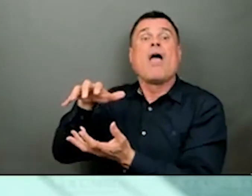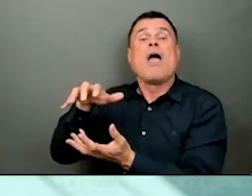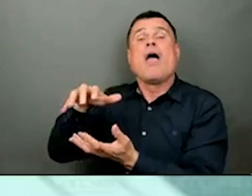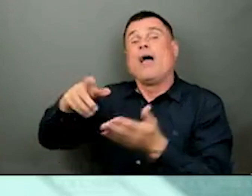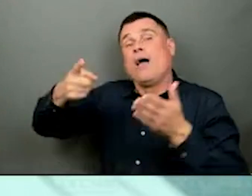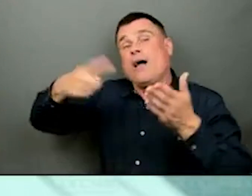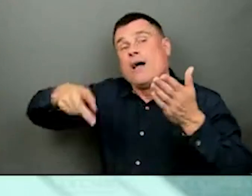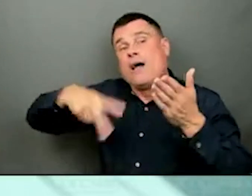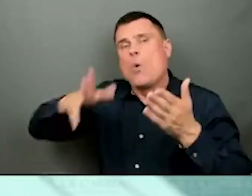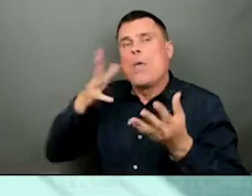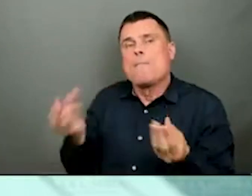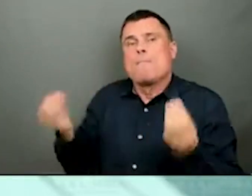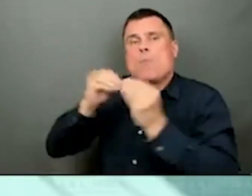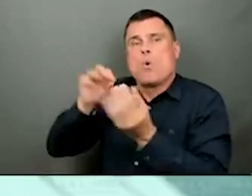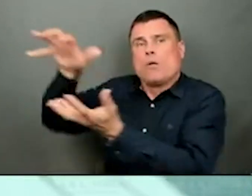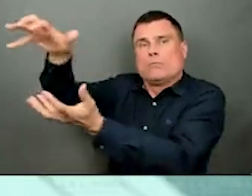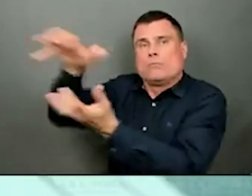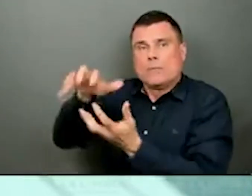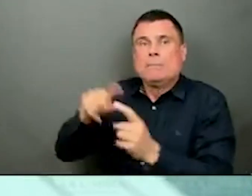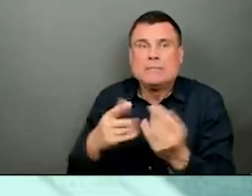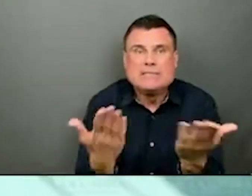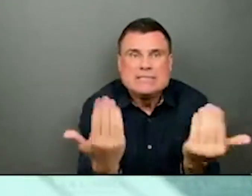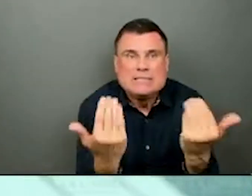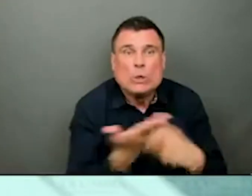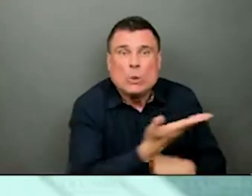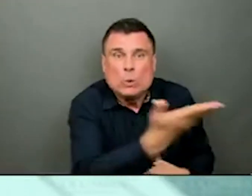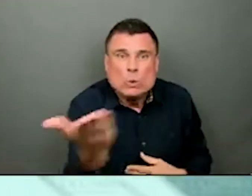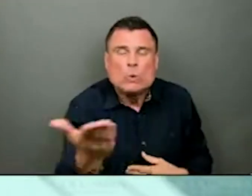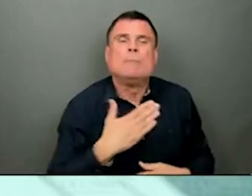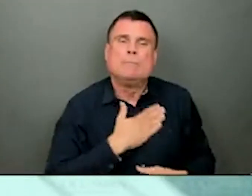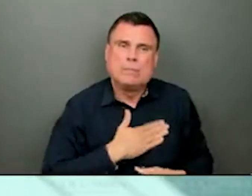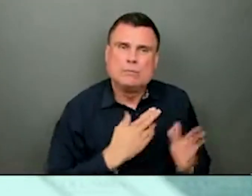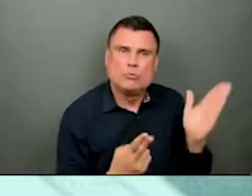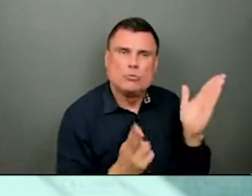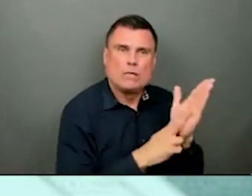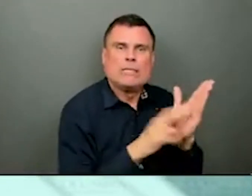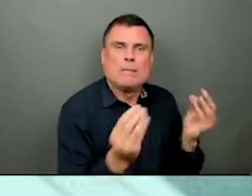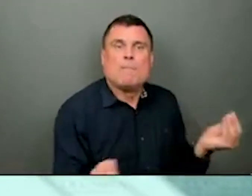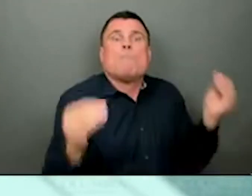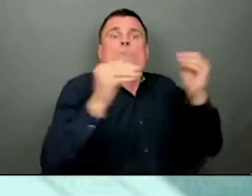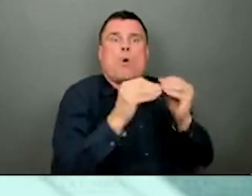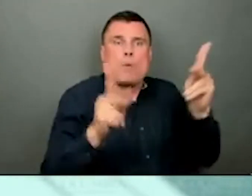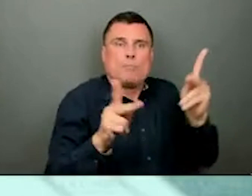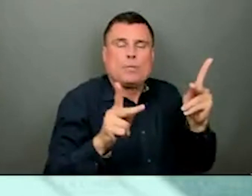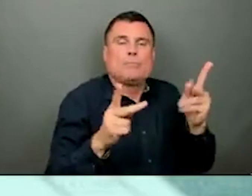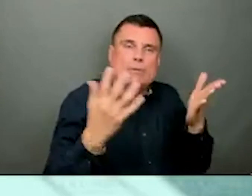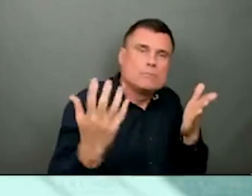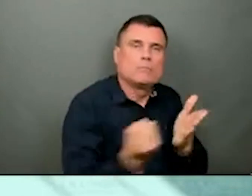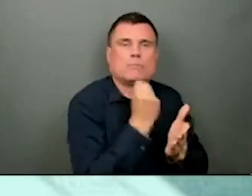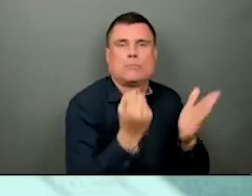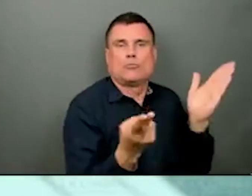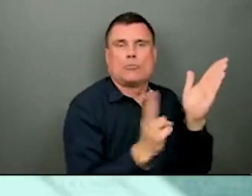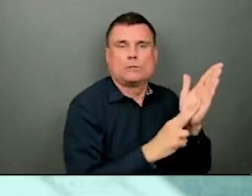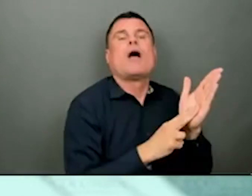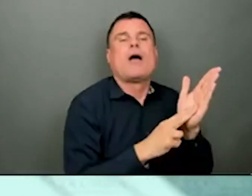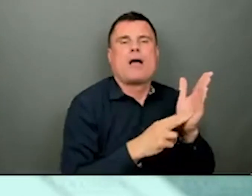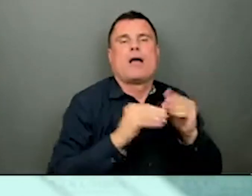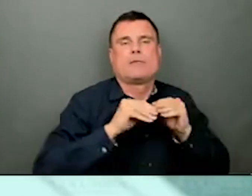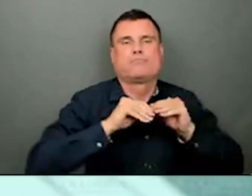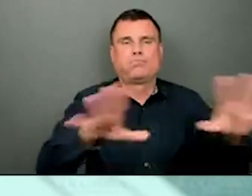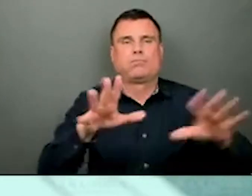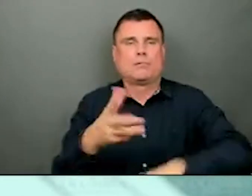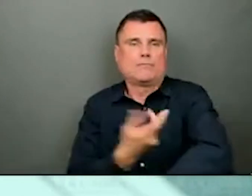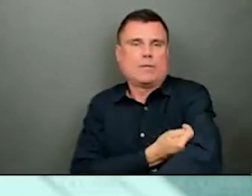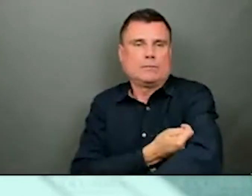I believe approximately in the smallest categories, which is 18 to 24, more than 100,000, well over 100,000 people have registered.